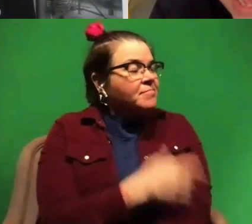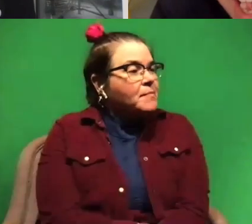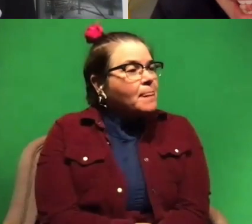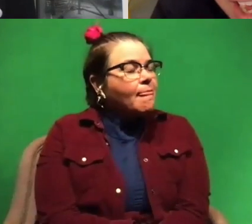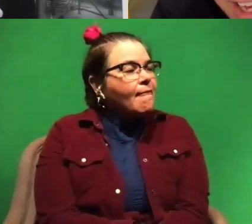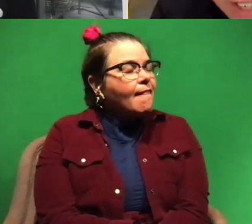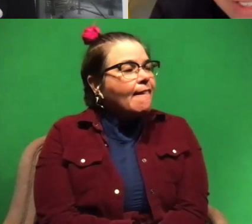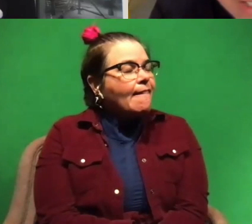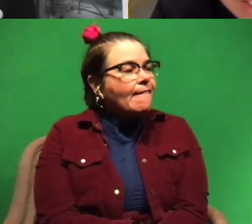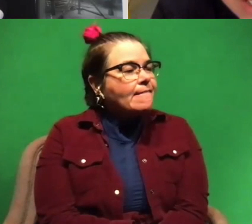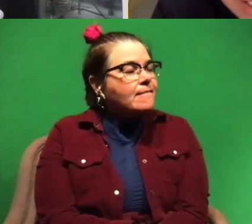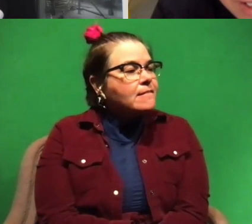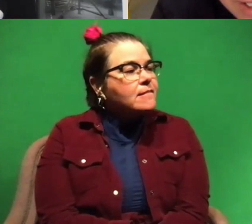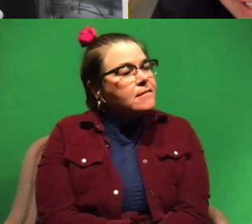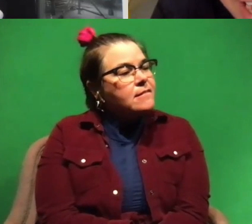see.